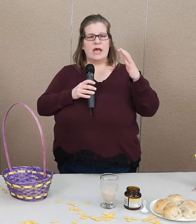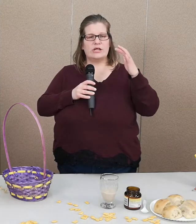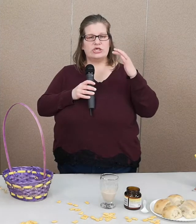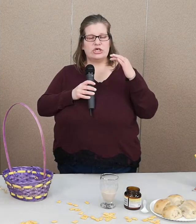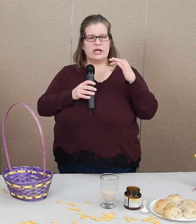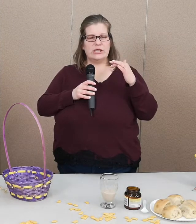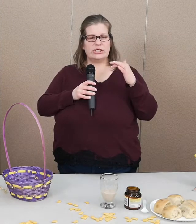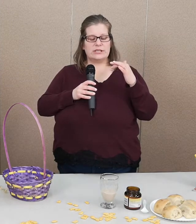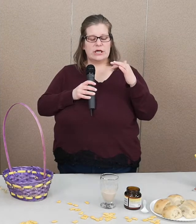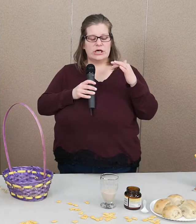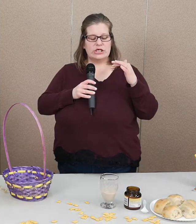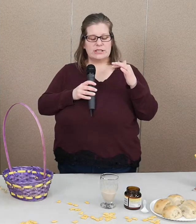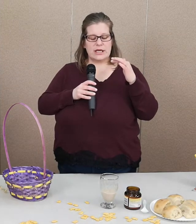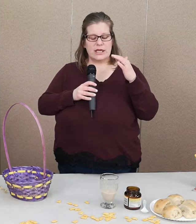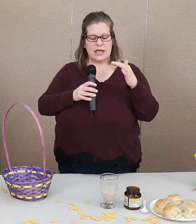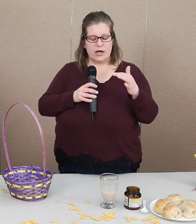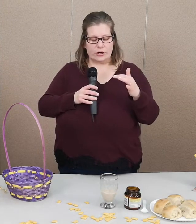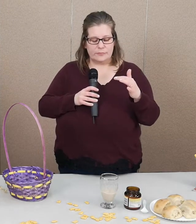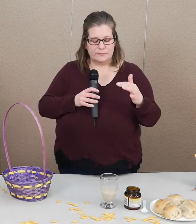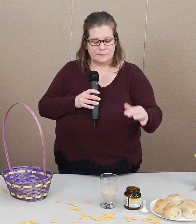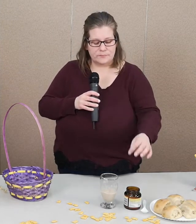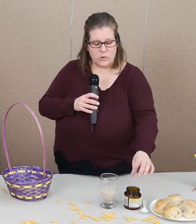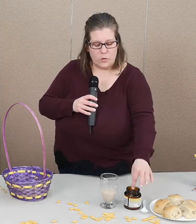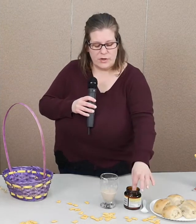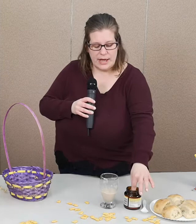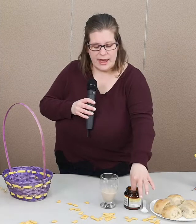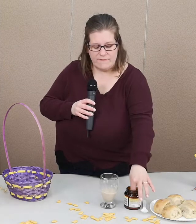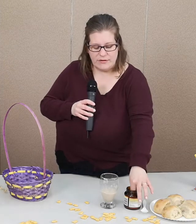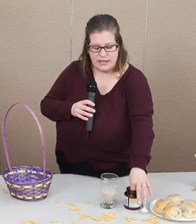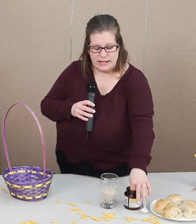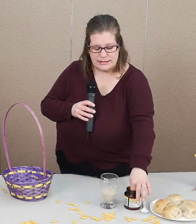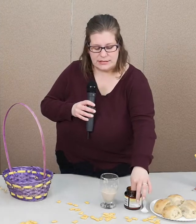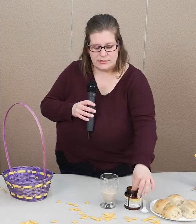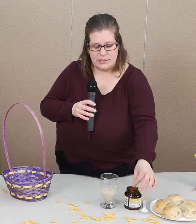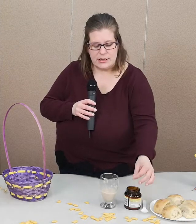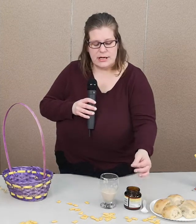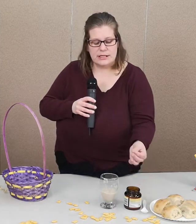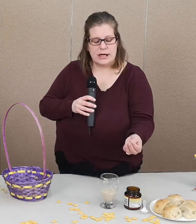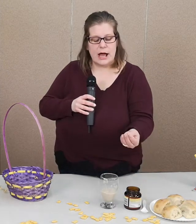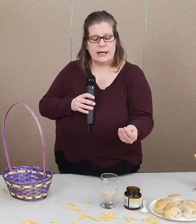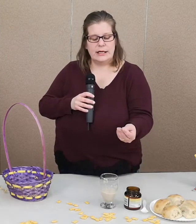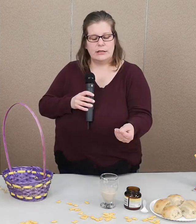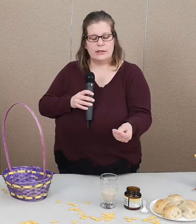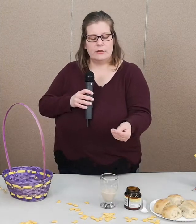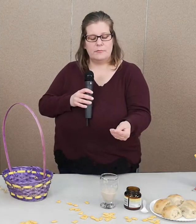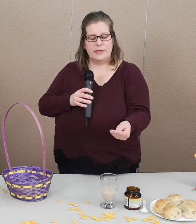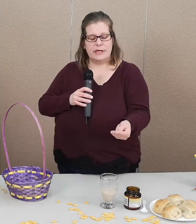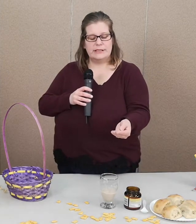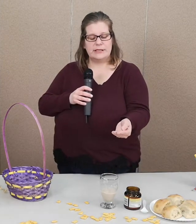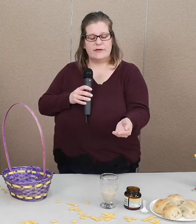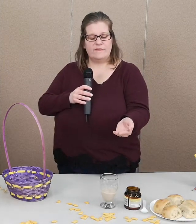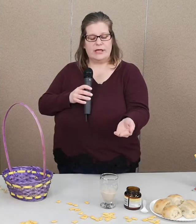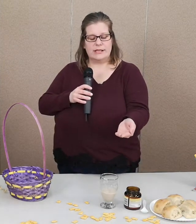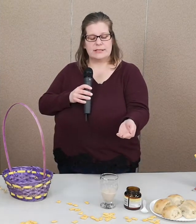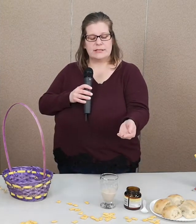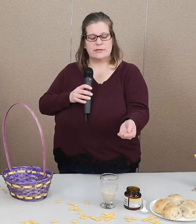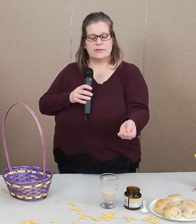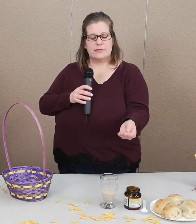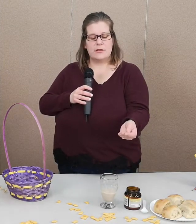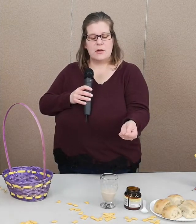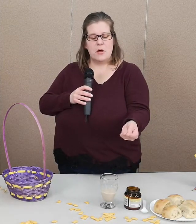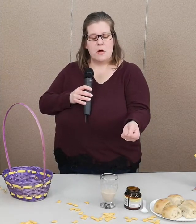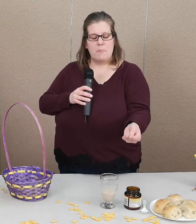Bible, it changes. Just like here, we have yeast. Tiny little beads of